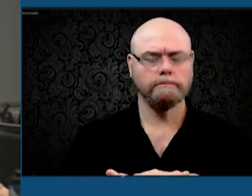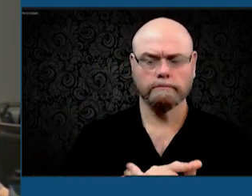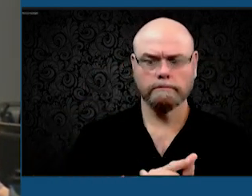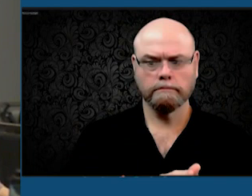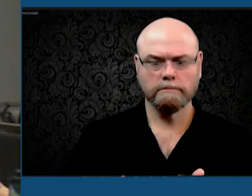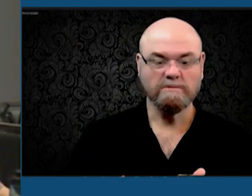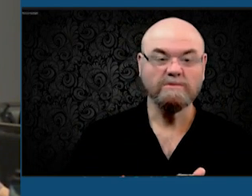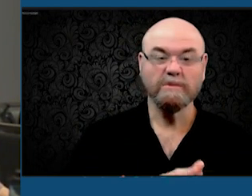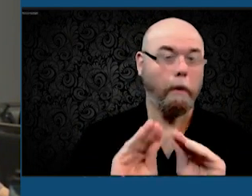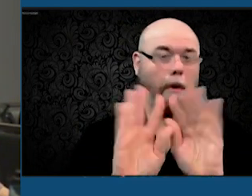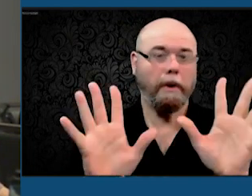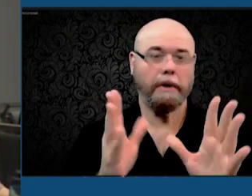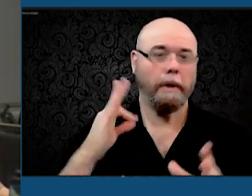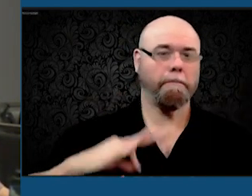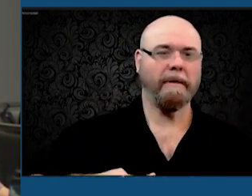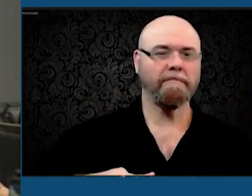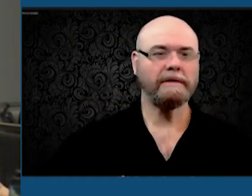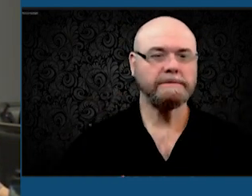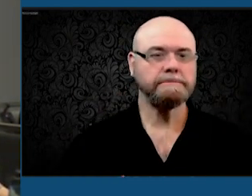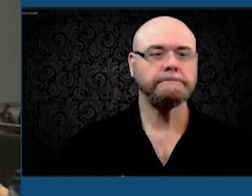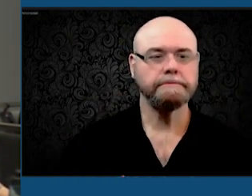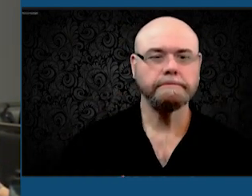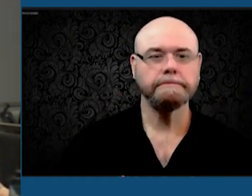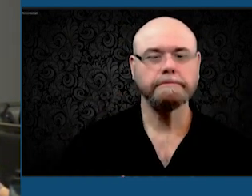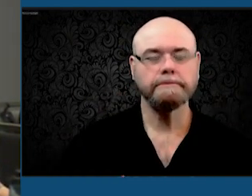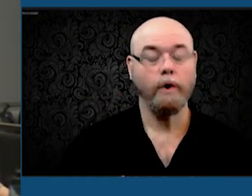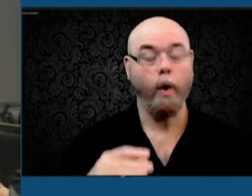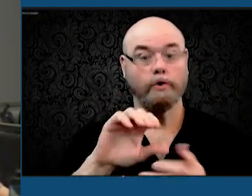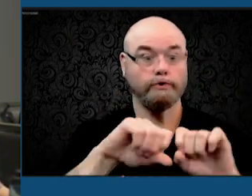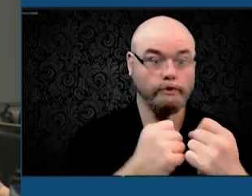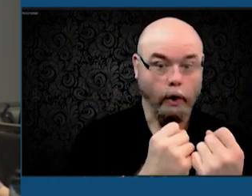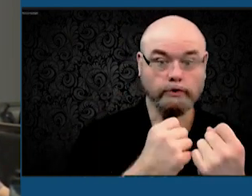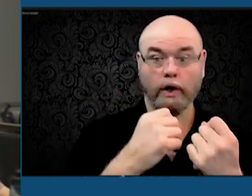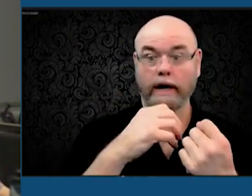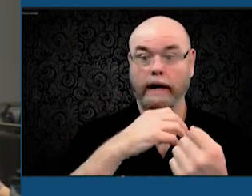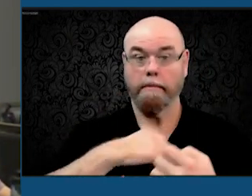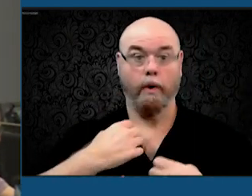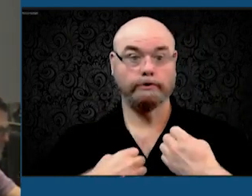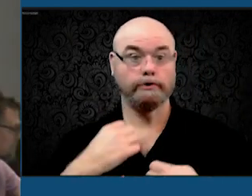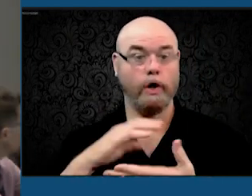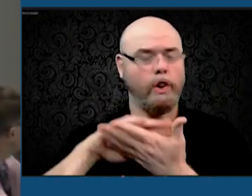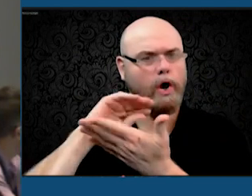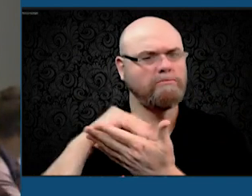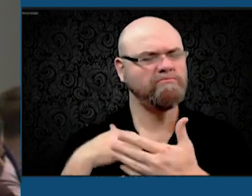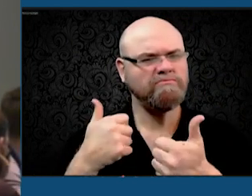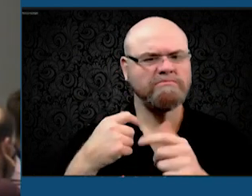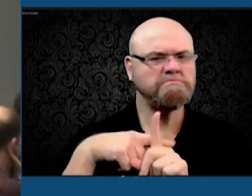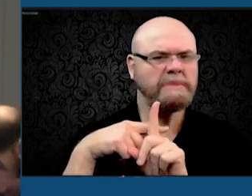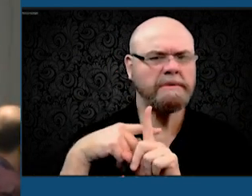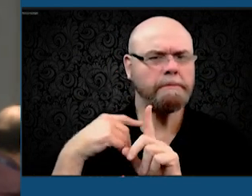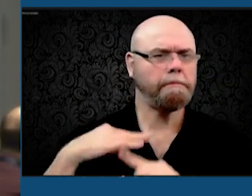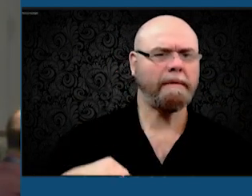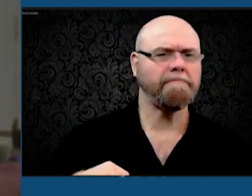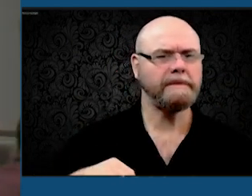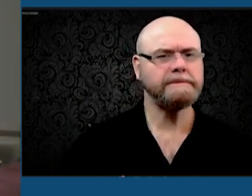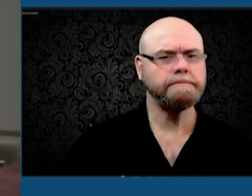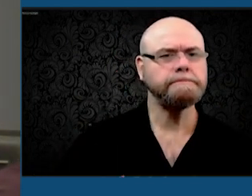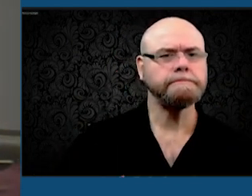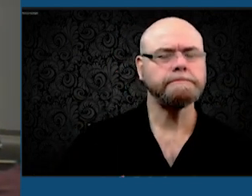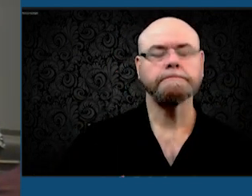there are clear benefits to the time that is spent doing social and emotional learning. Also, when you think about it, the best educators are doing